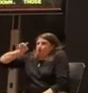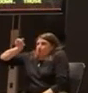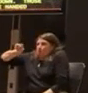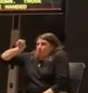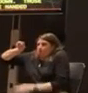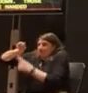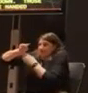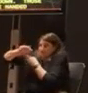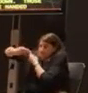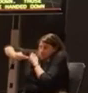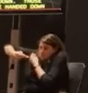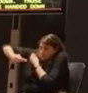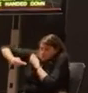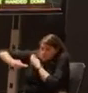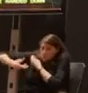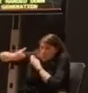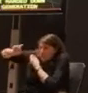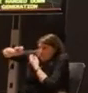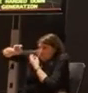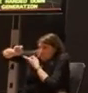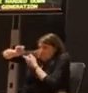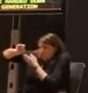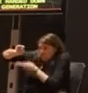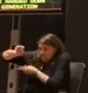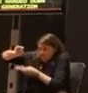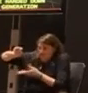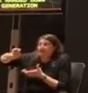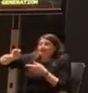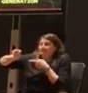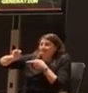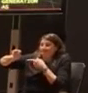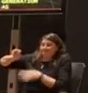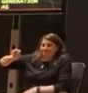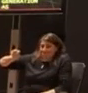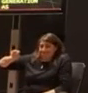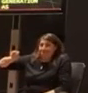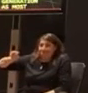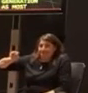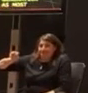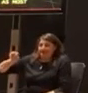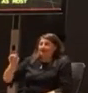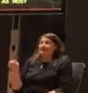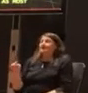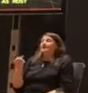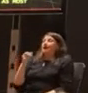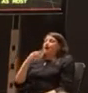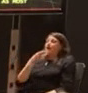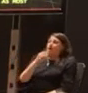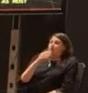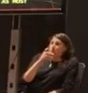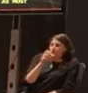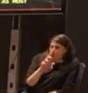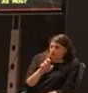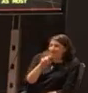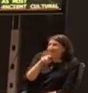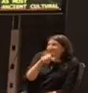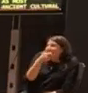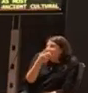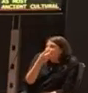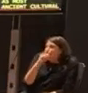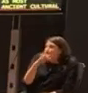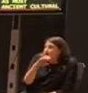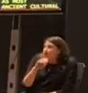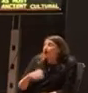to generation. As most historical ancient cultures, Homer was a griot in his own way. The